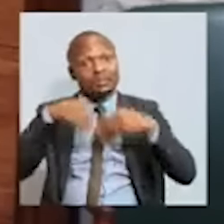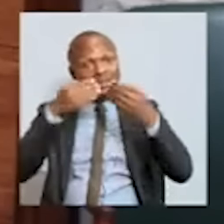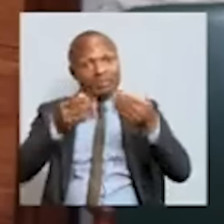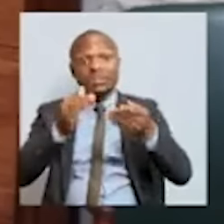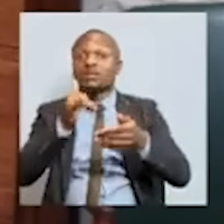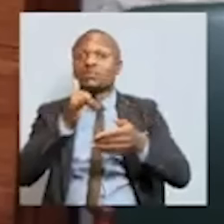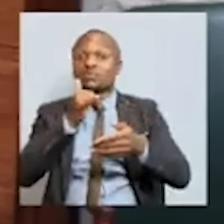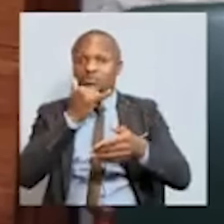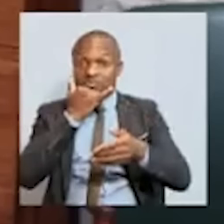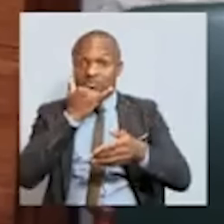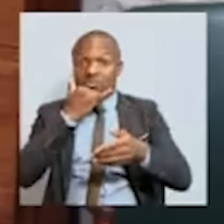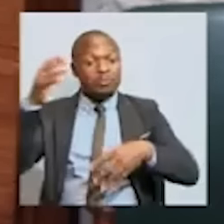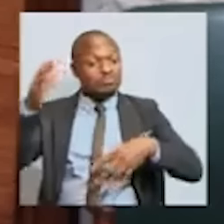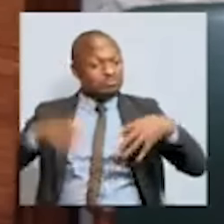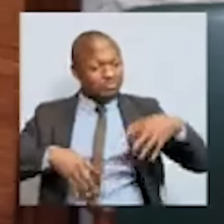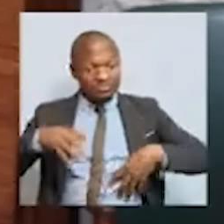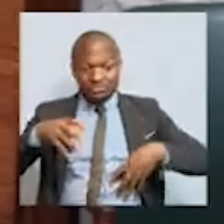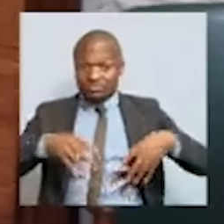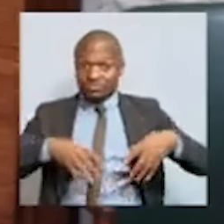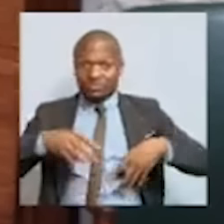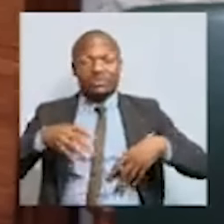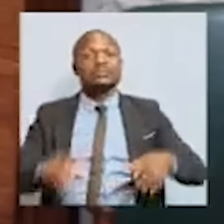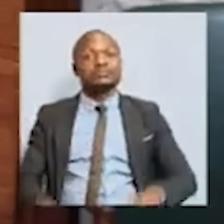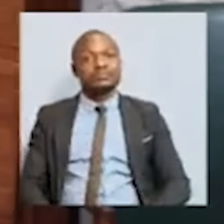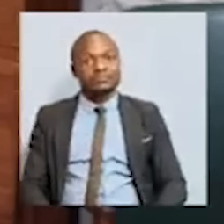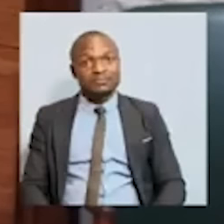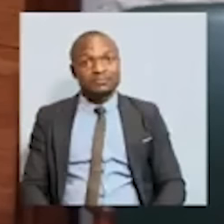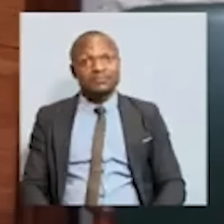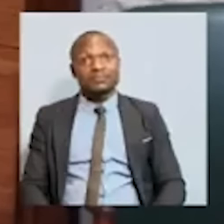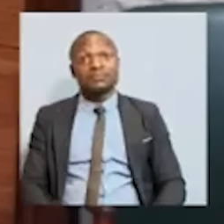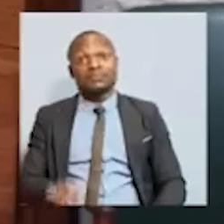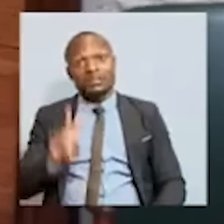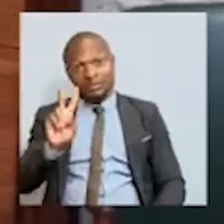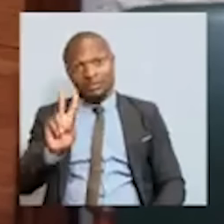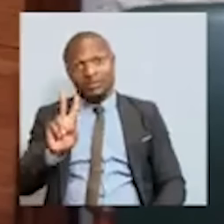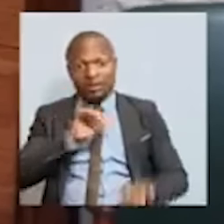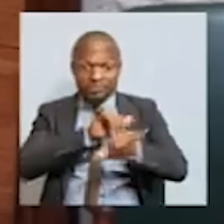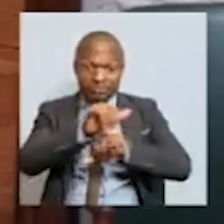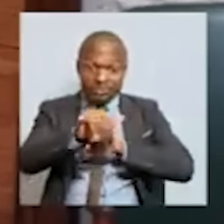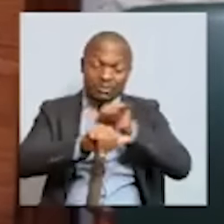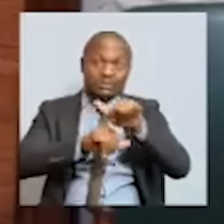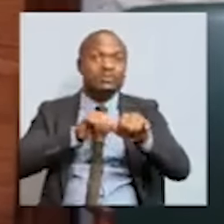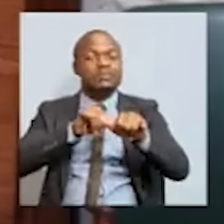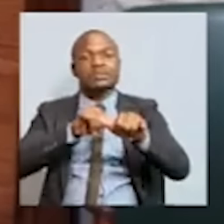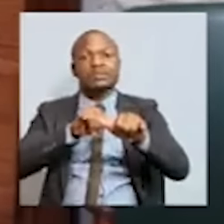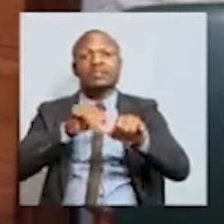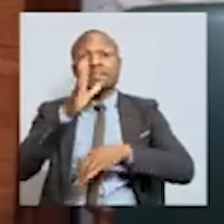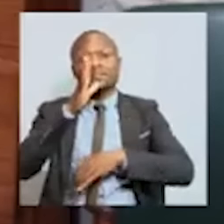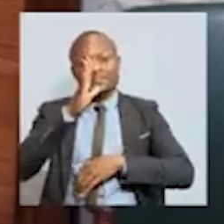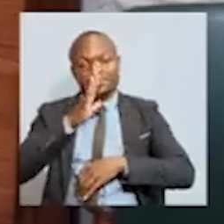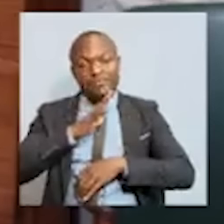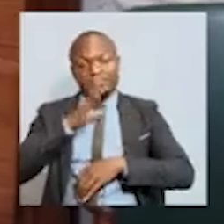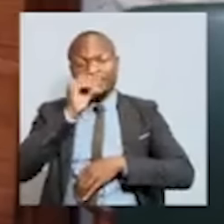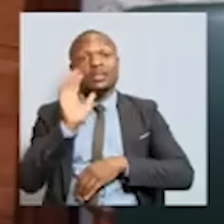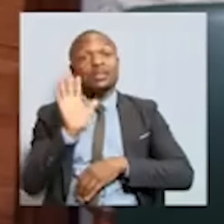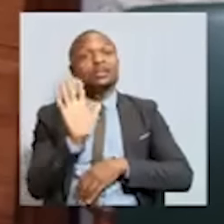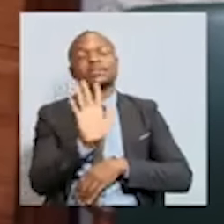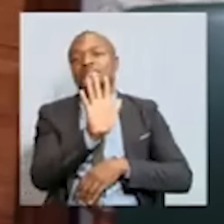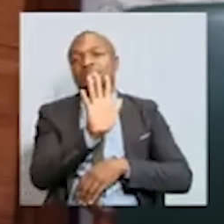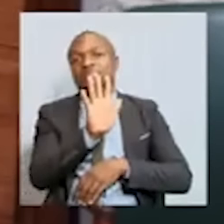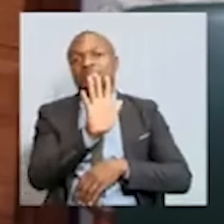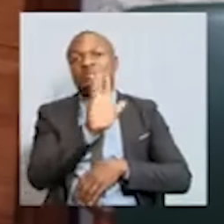complaint, and two, that the act of misleading the Honorable Madam Speaker and his conduct on